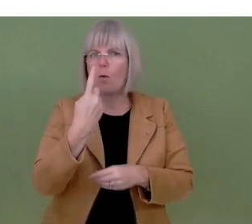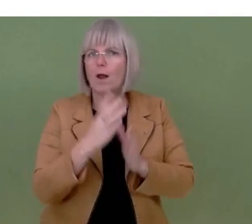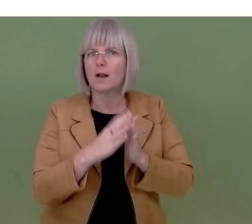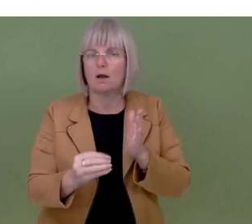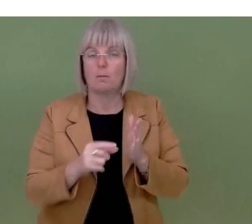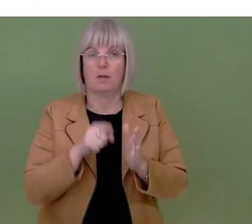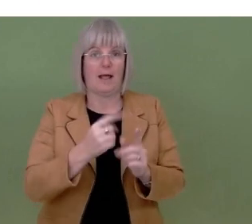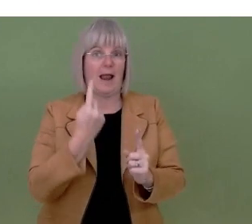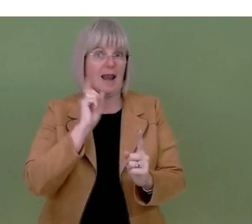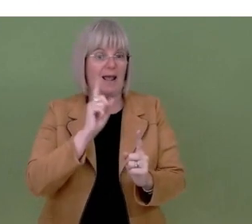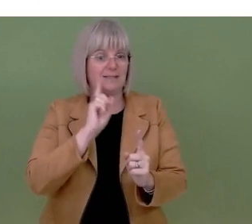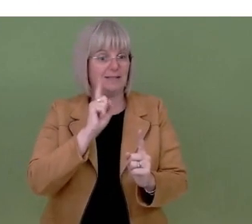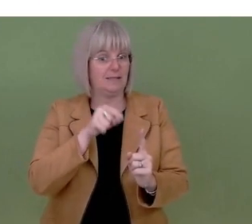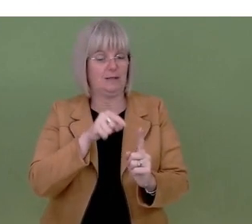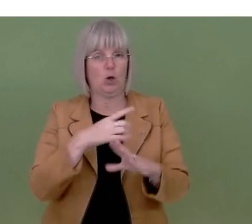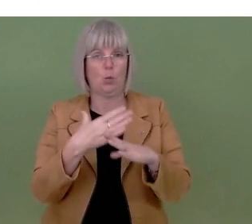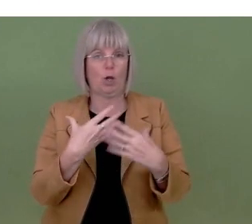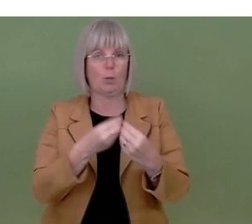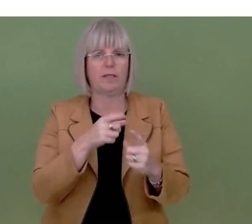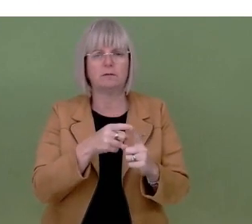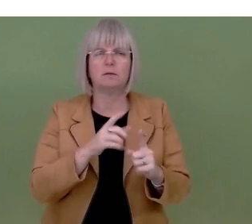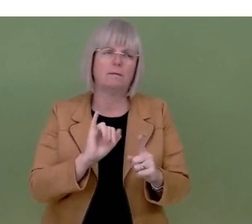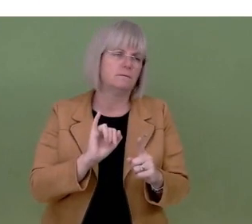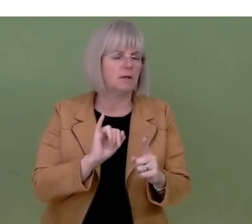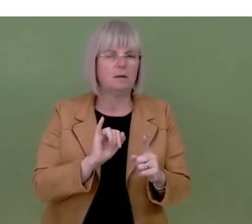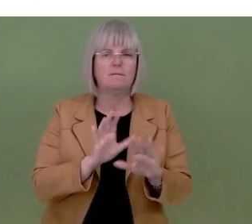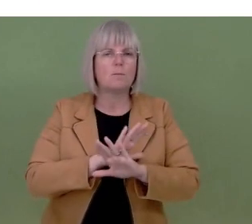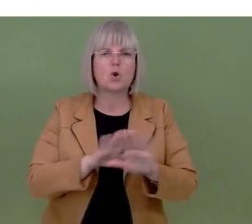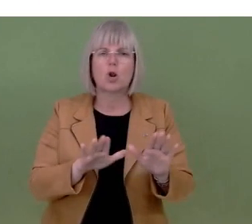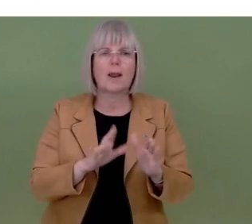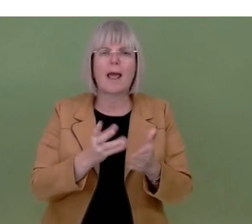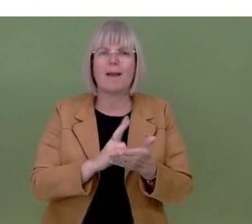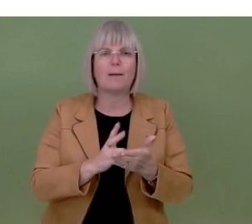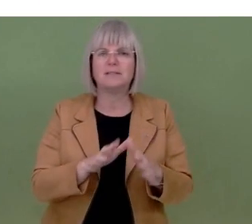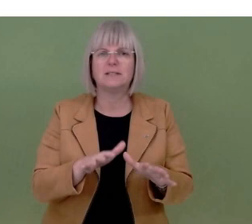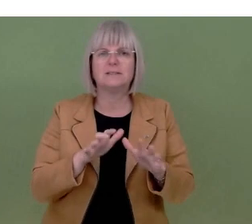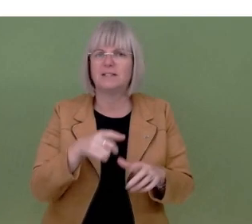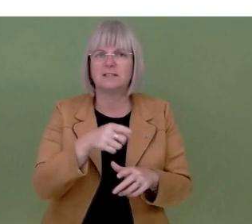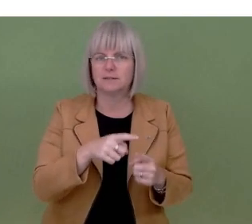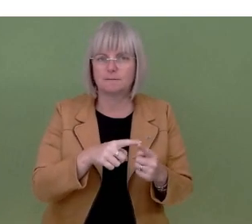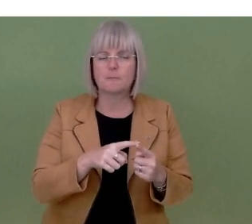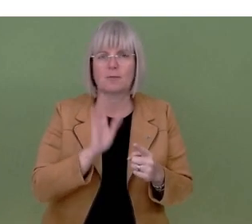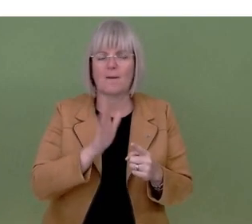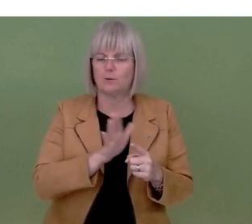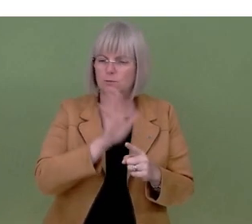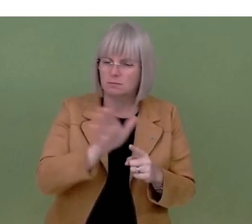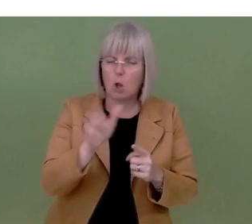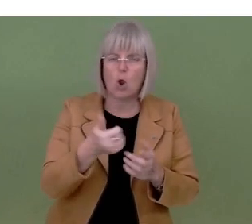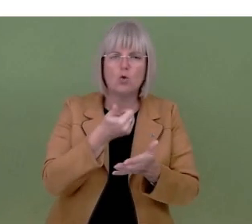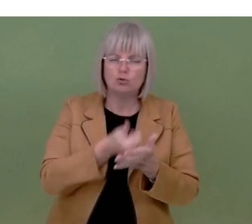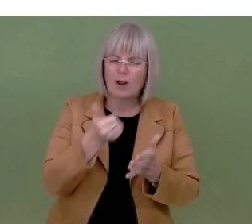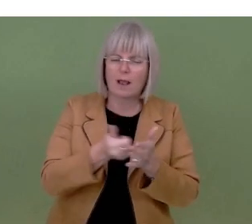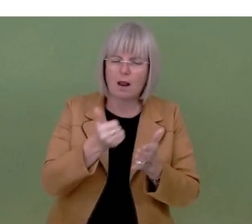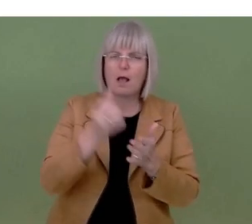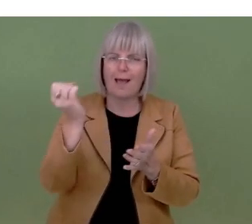with who had suffered terribly from non-epileptic seizures and was having to access regular ambulance care. And then following